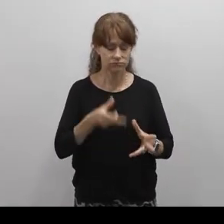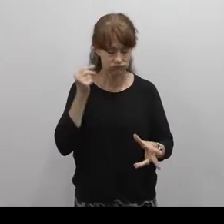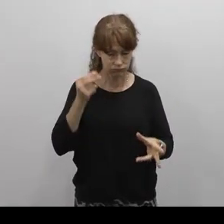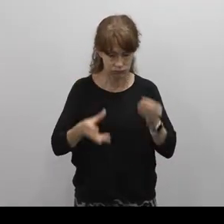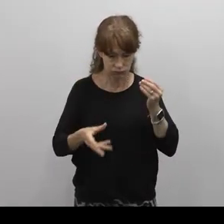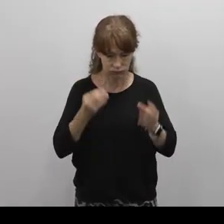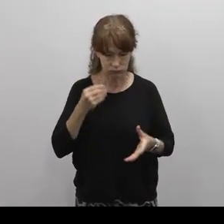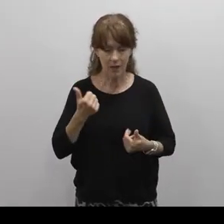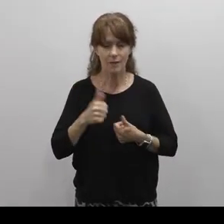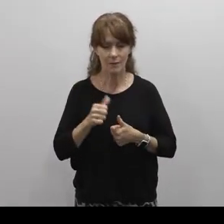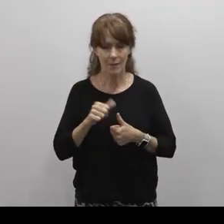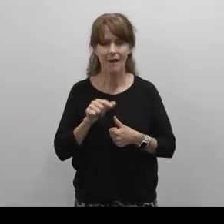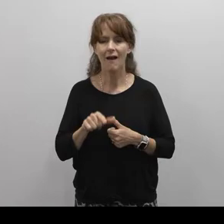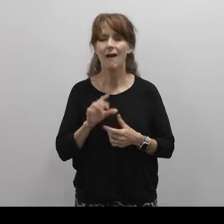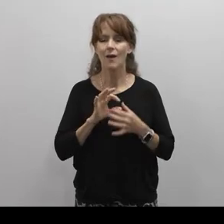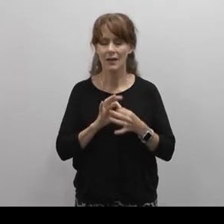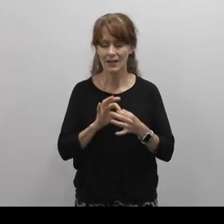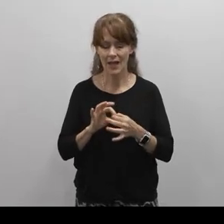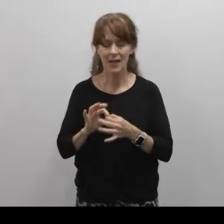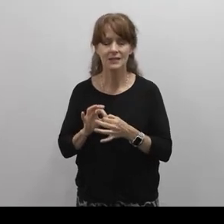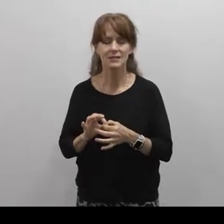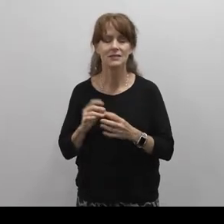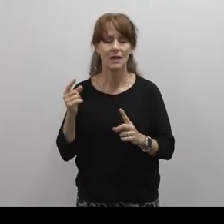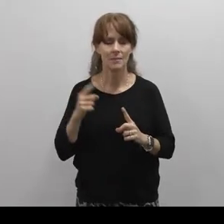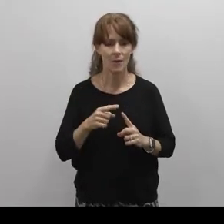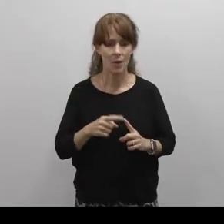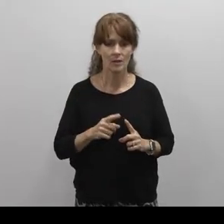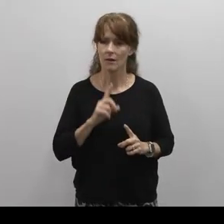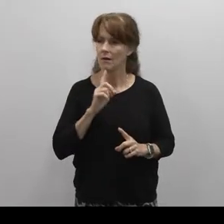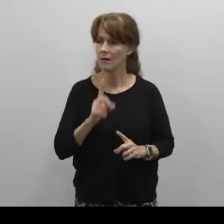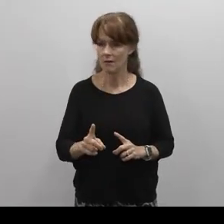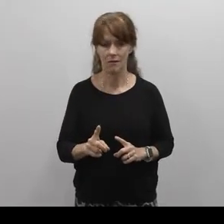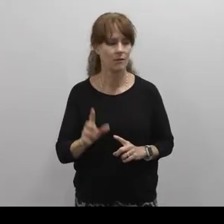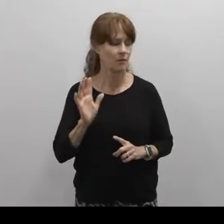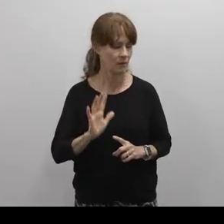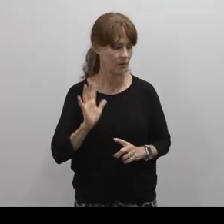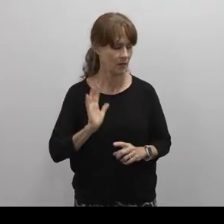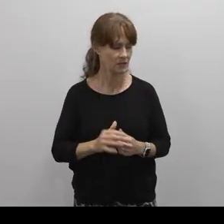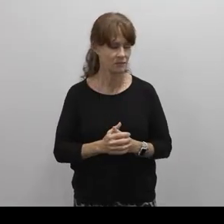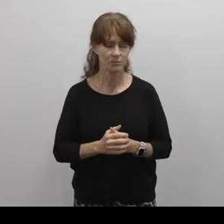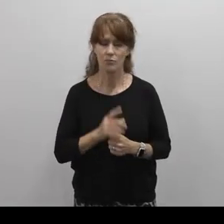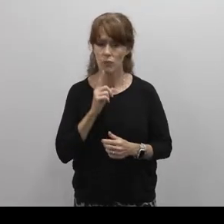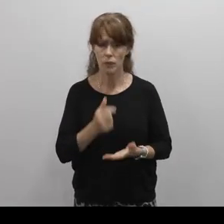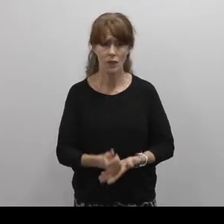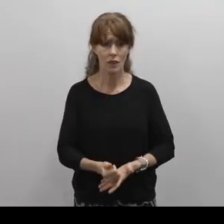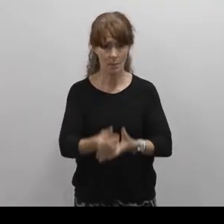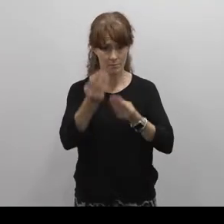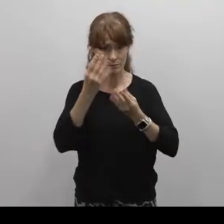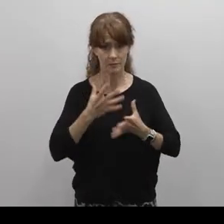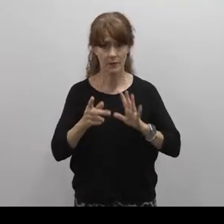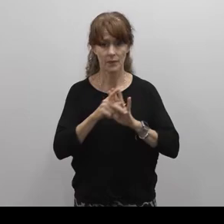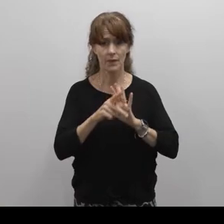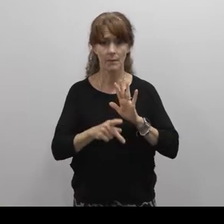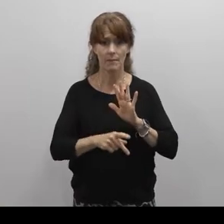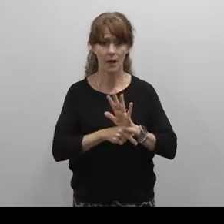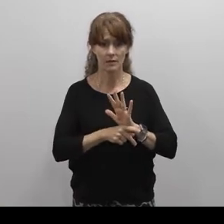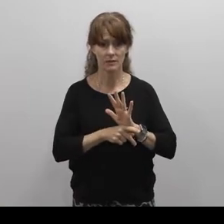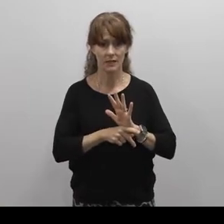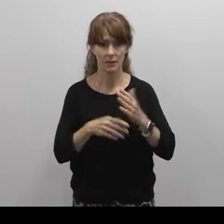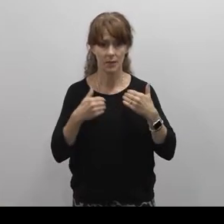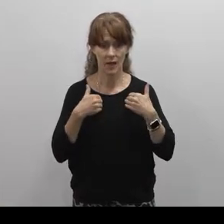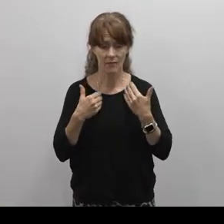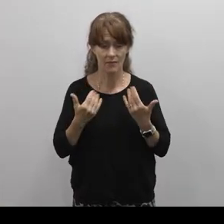information, to look for connections in certain points, which there absolutely was, and that really helped inform the policy that we have before you